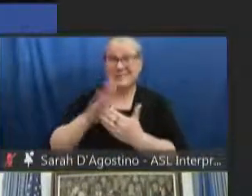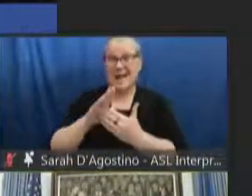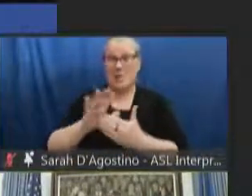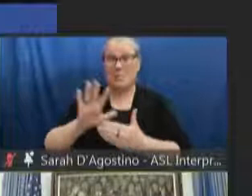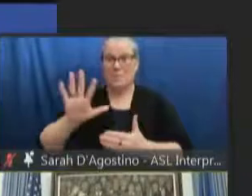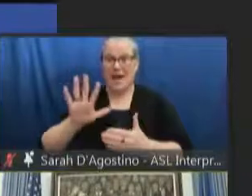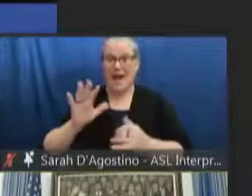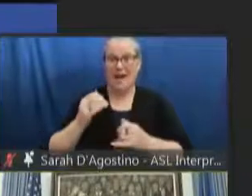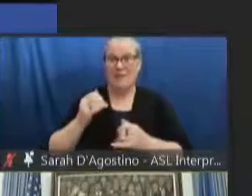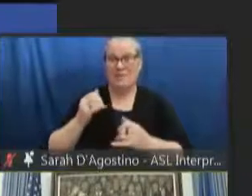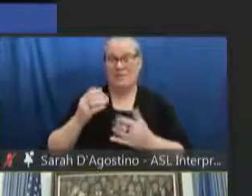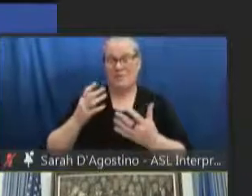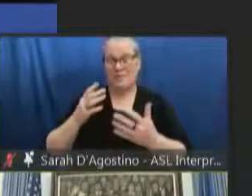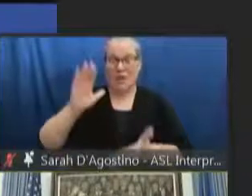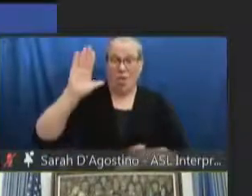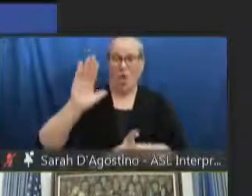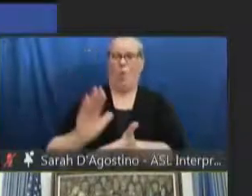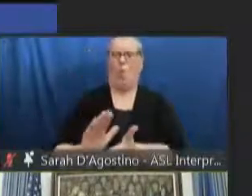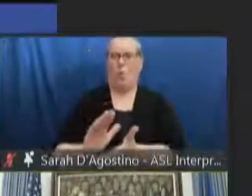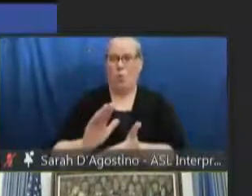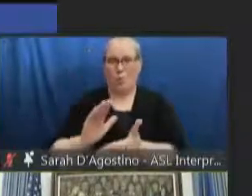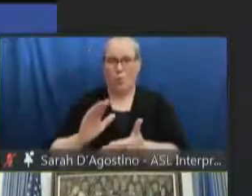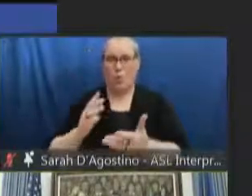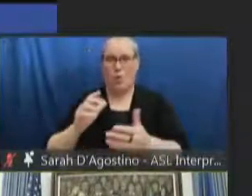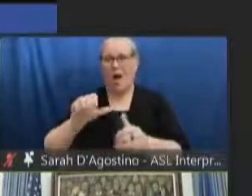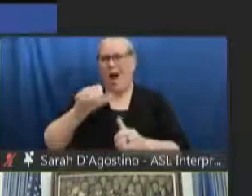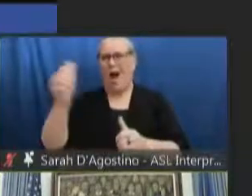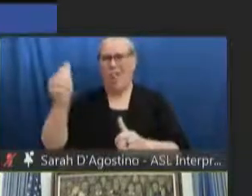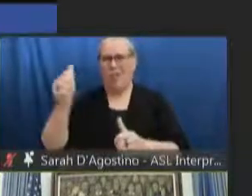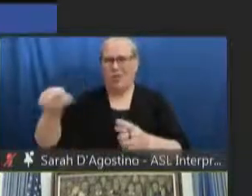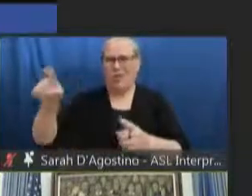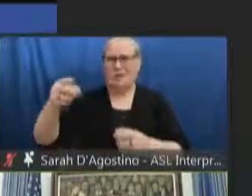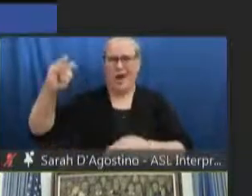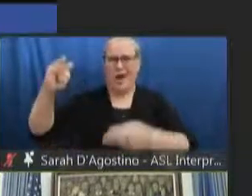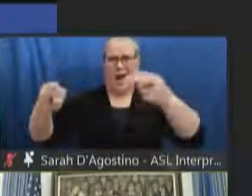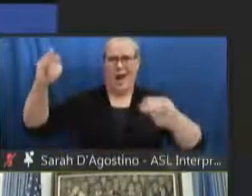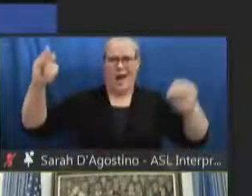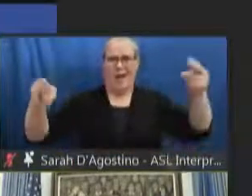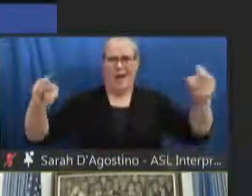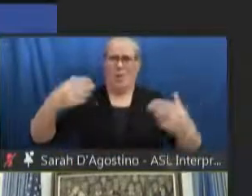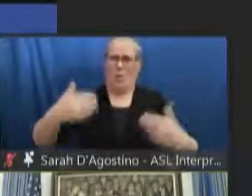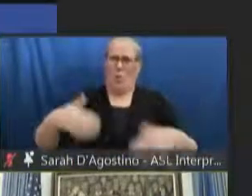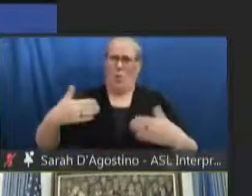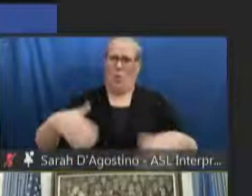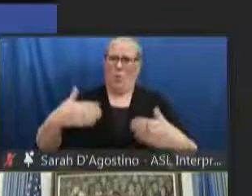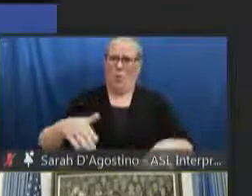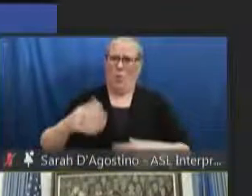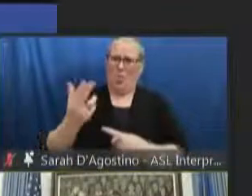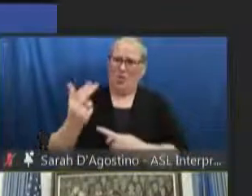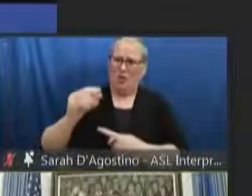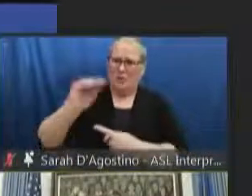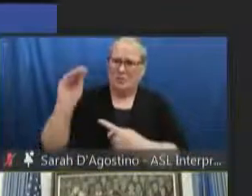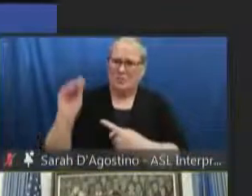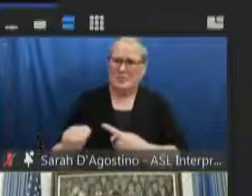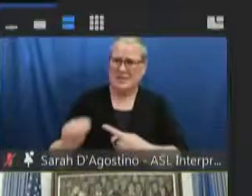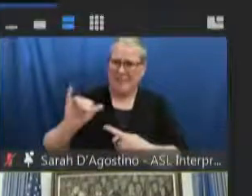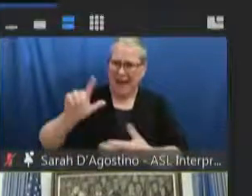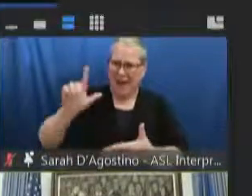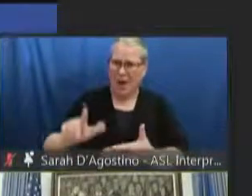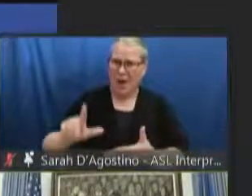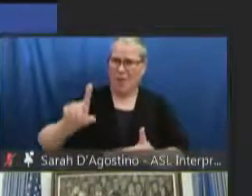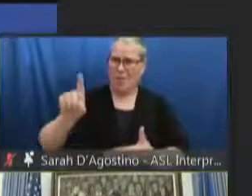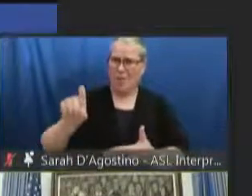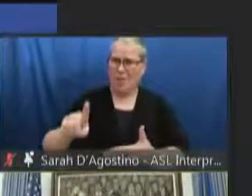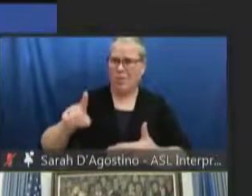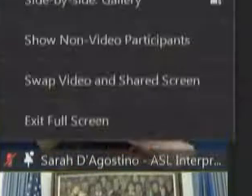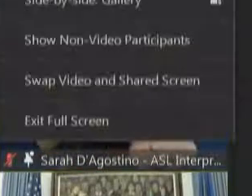high percentage. That gives you a little bit of an indication of what is going on elsewhere around the country. But the good news is the